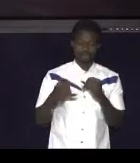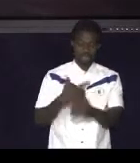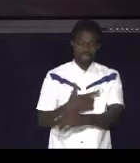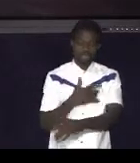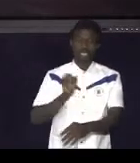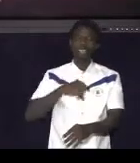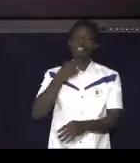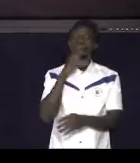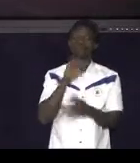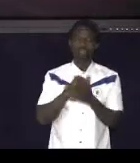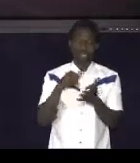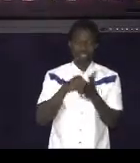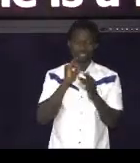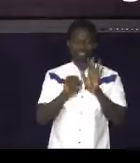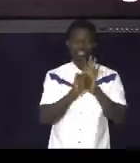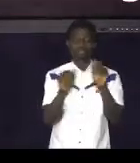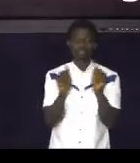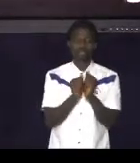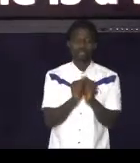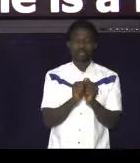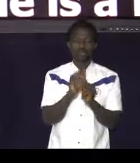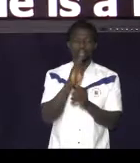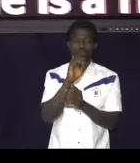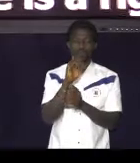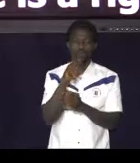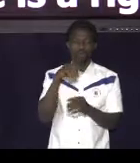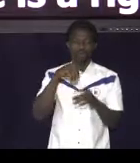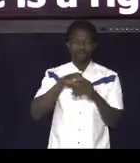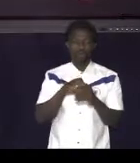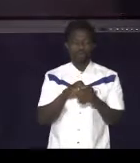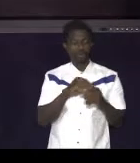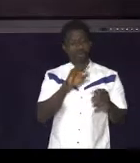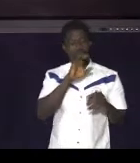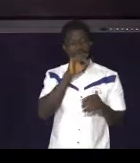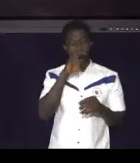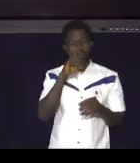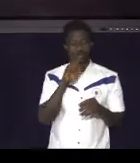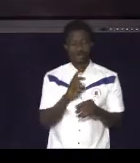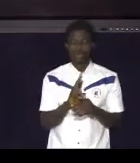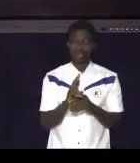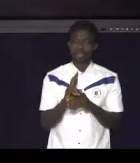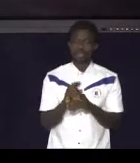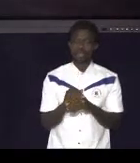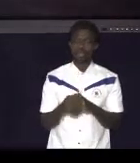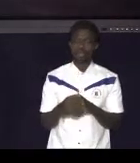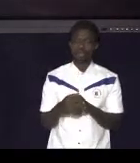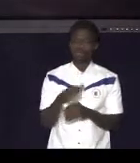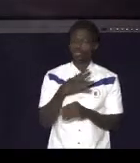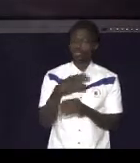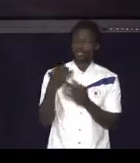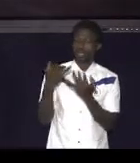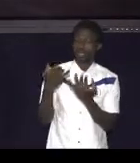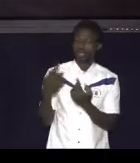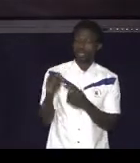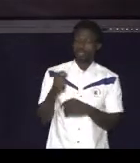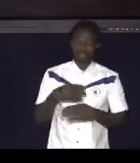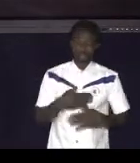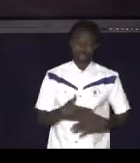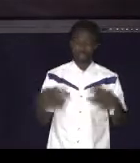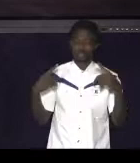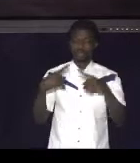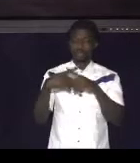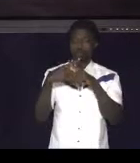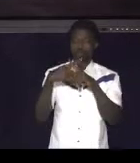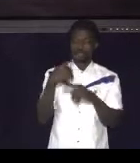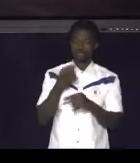angle is identified with a box in the corner, and this is the box in the corner. Okay. Now, the side opposite the